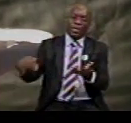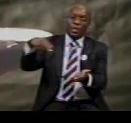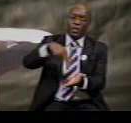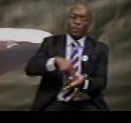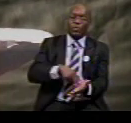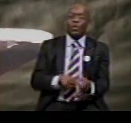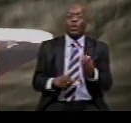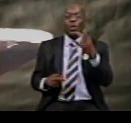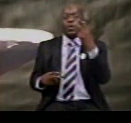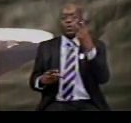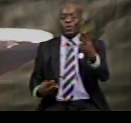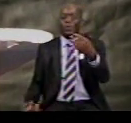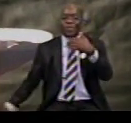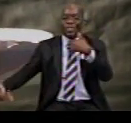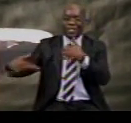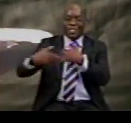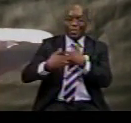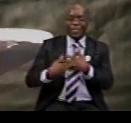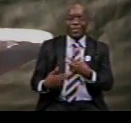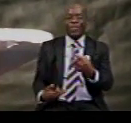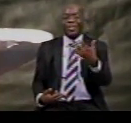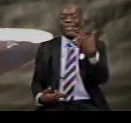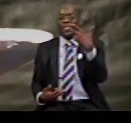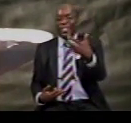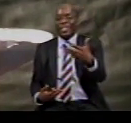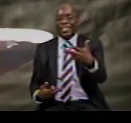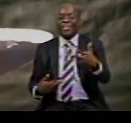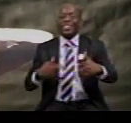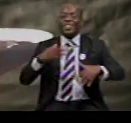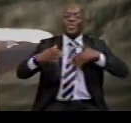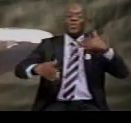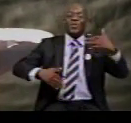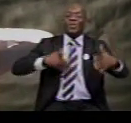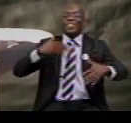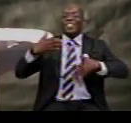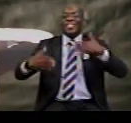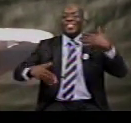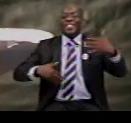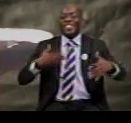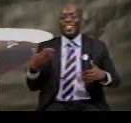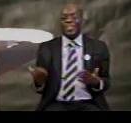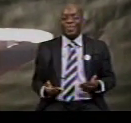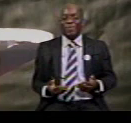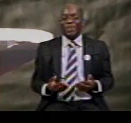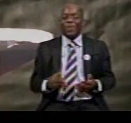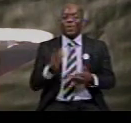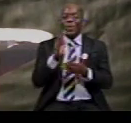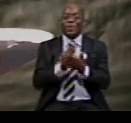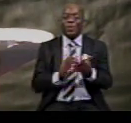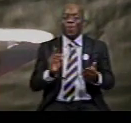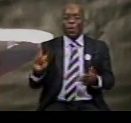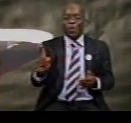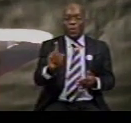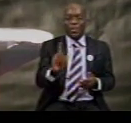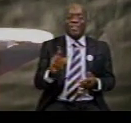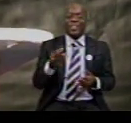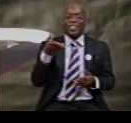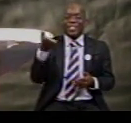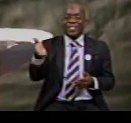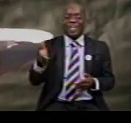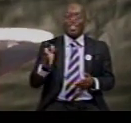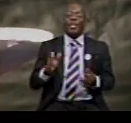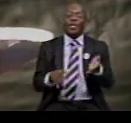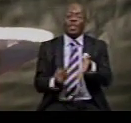restoration. Number three, rejoicing. Somebody there, those three packages will be yours tonight.